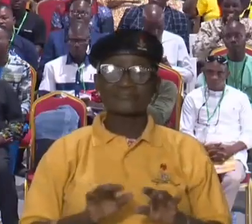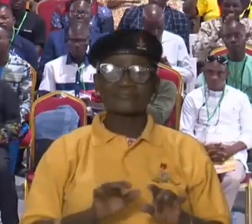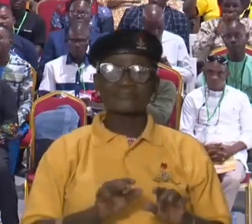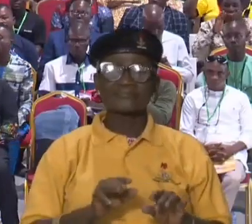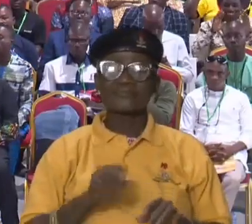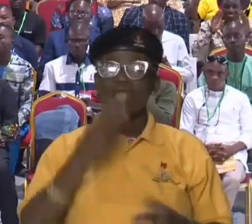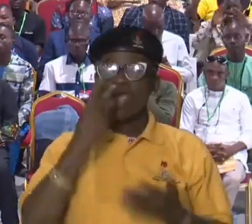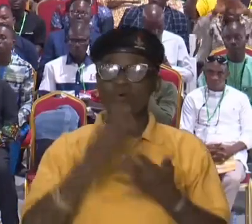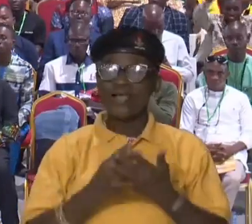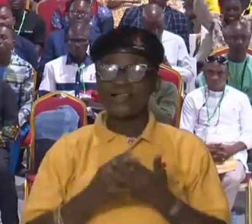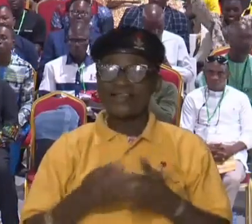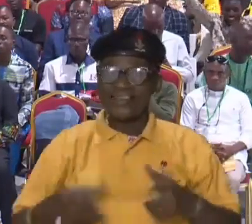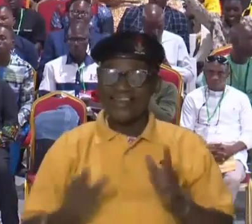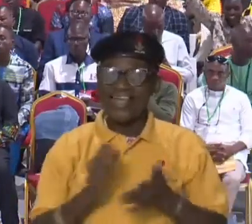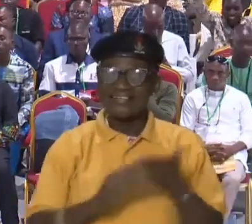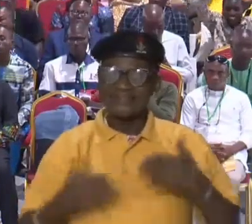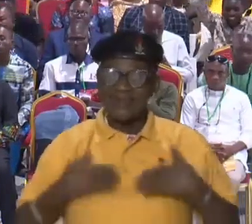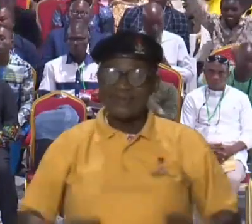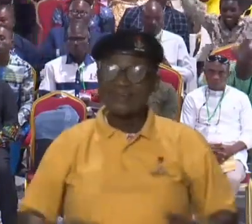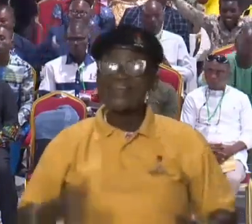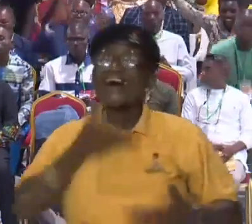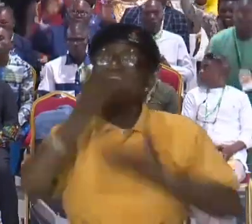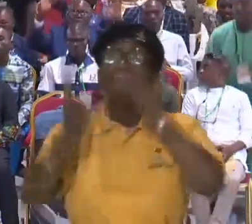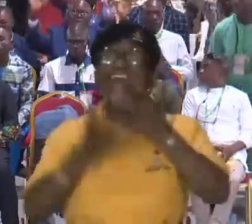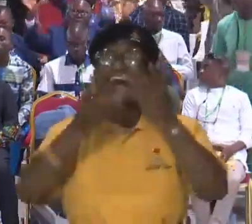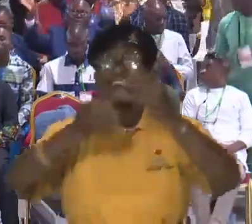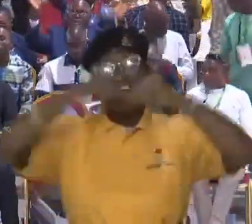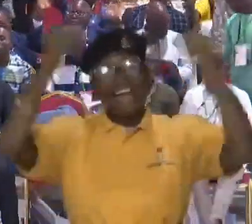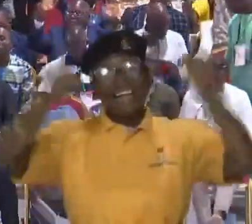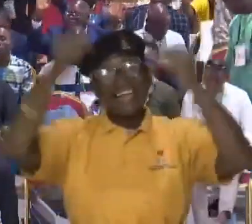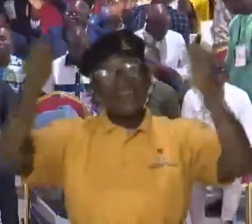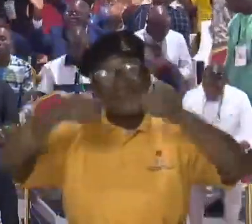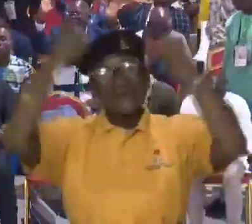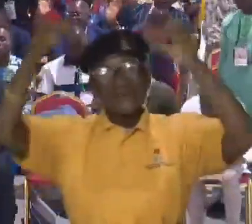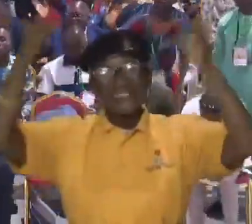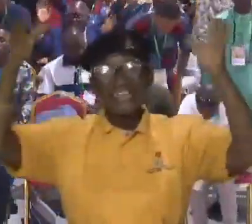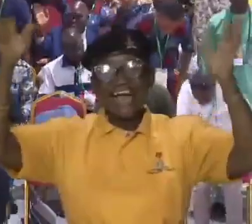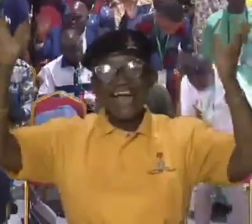Well, let somebody shout hallelujah.